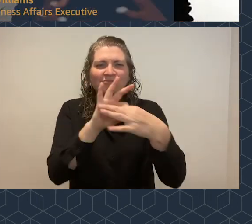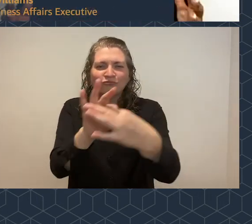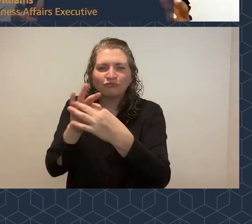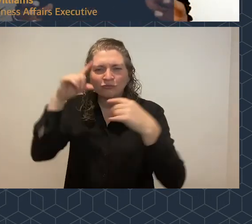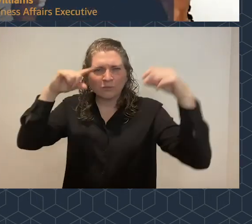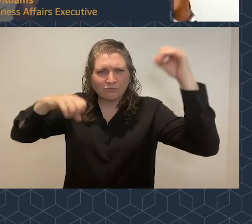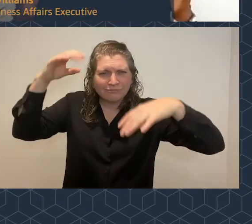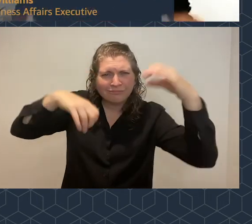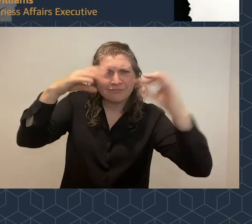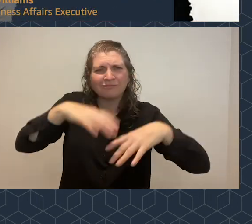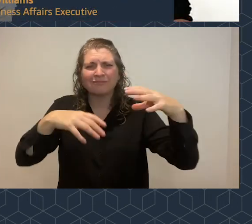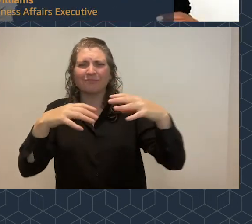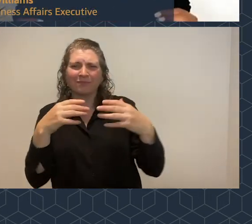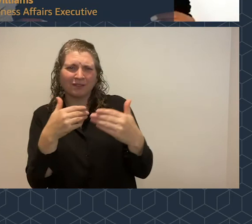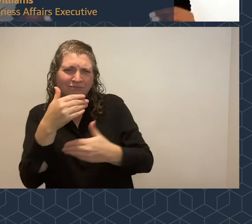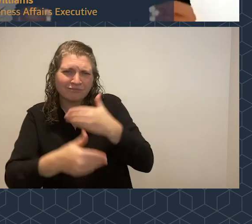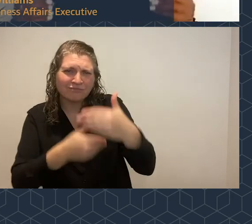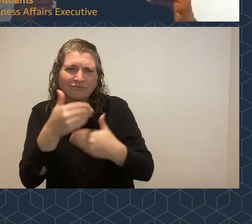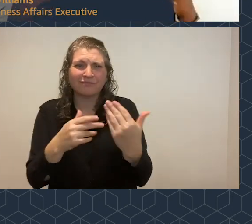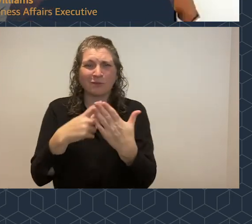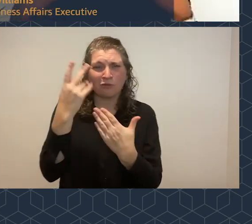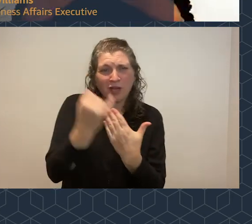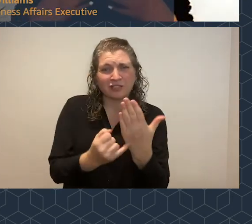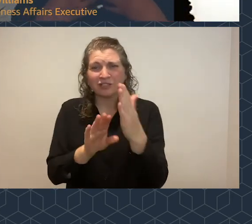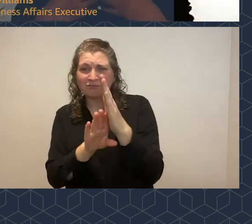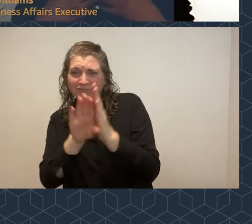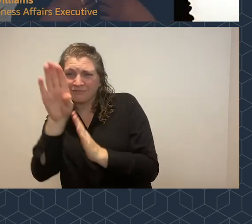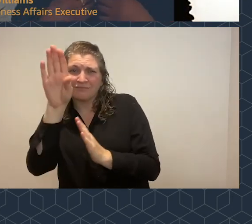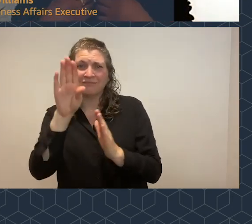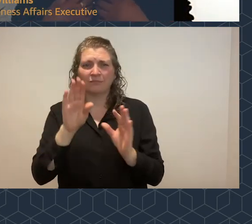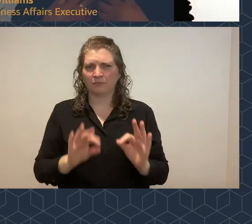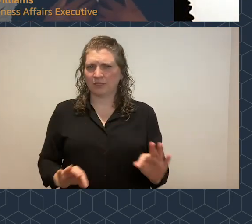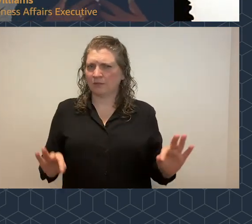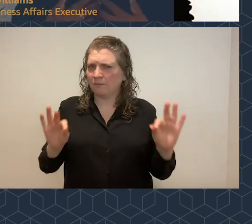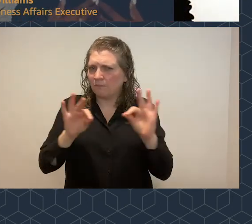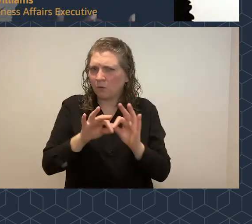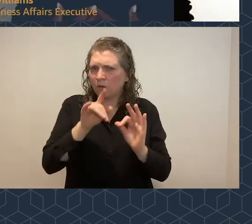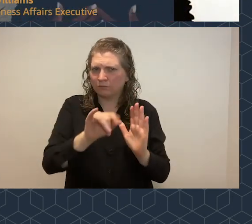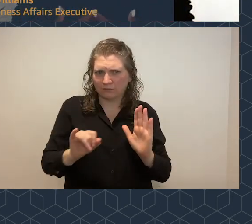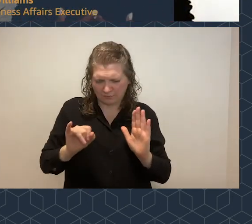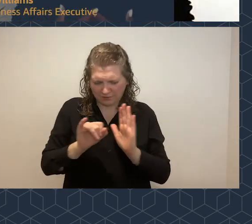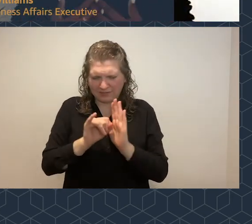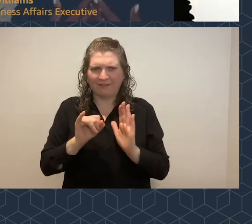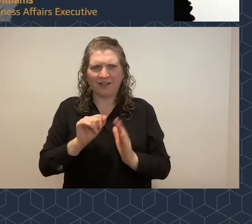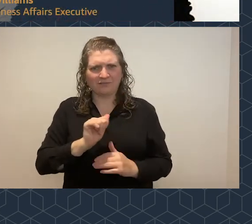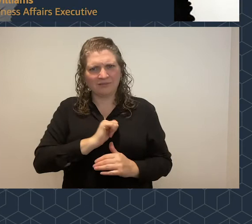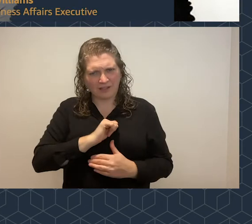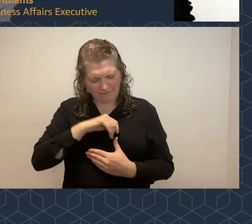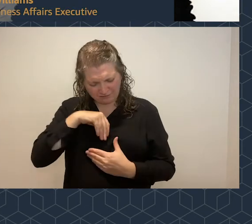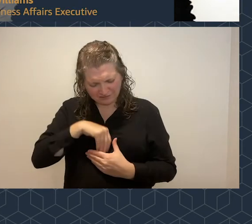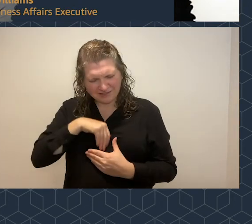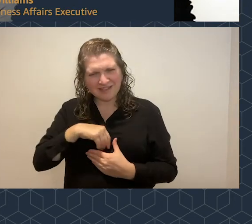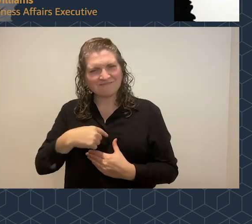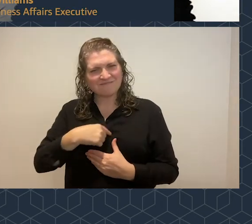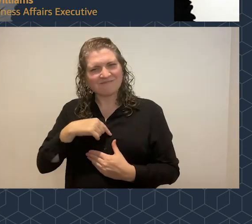our ability to innovate. So it's really, truly important for you to identify who you are and what makes you uniquely you, and